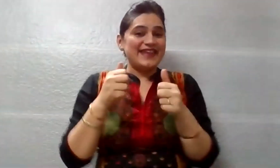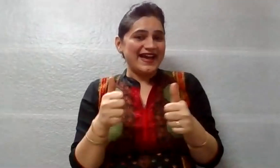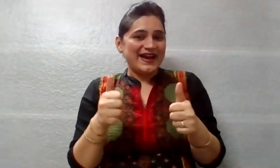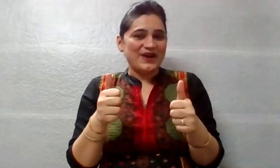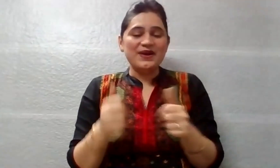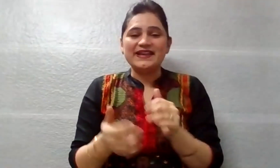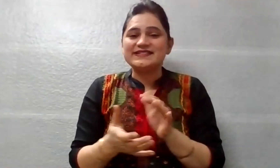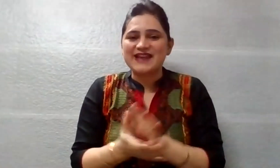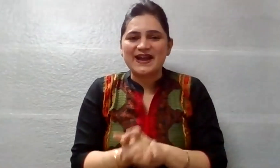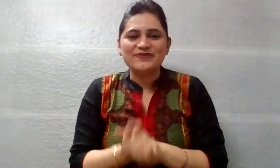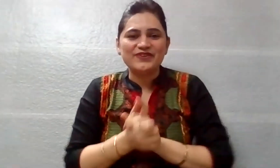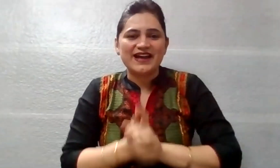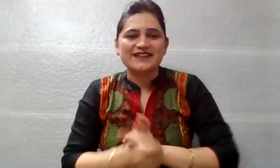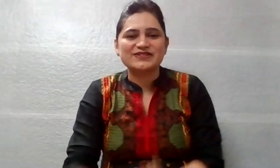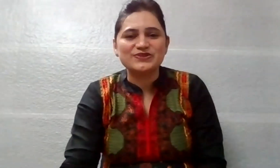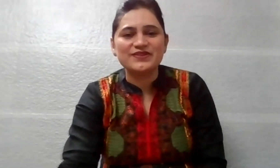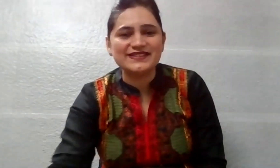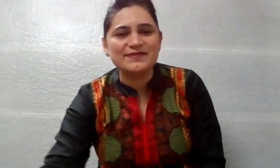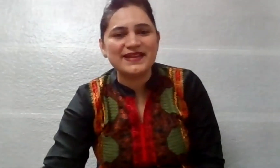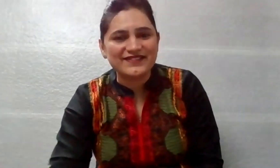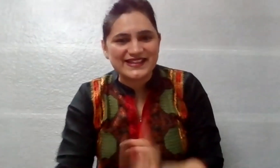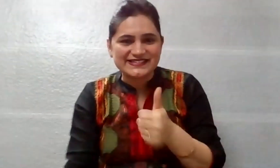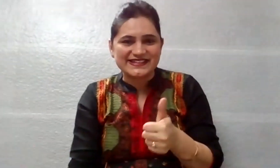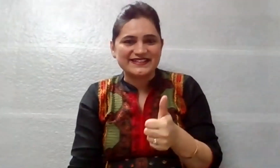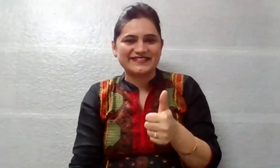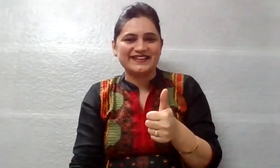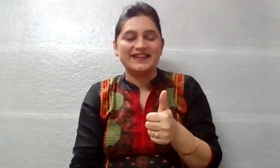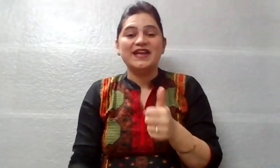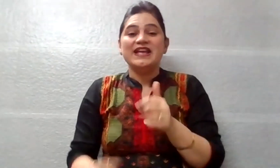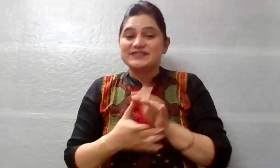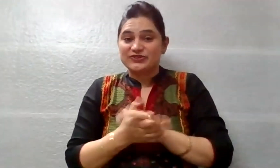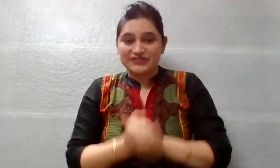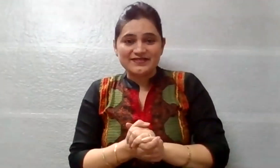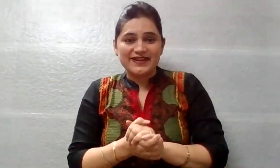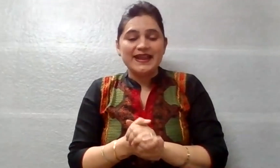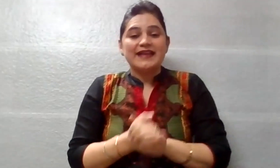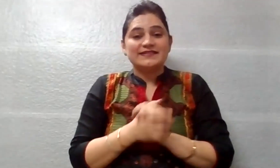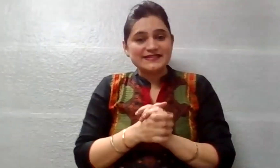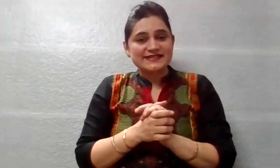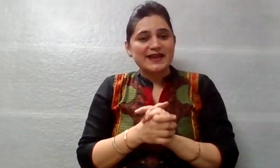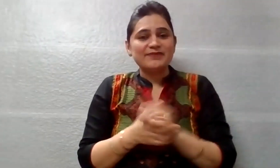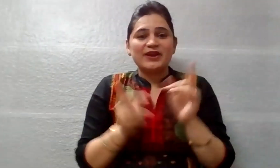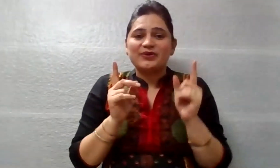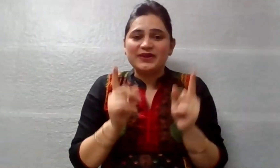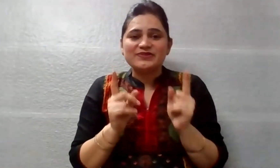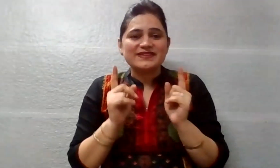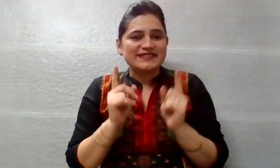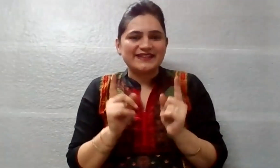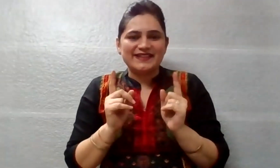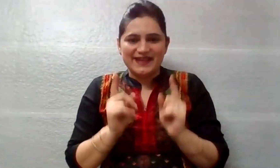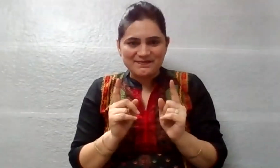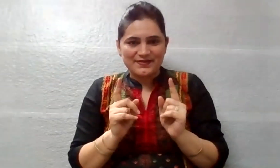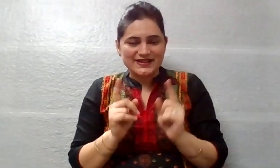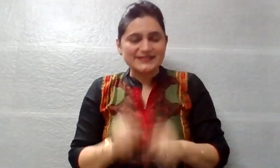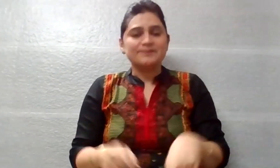And now it's time for us to do rhythmic recitation. So children, this time we are going to